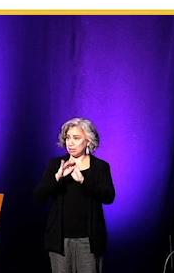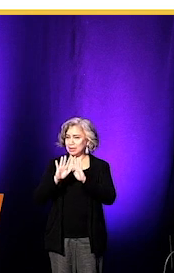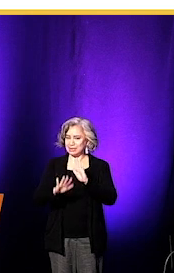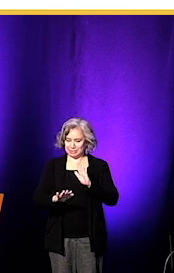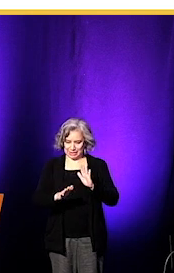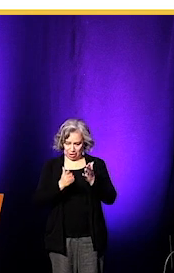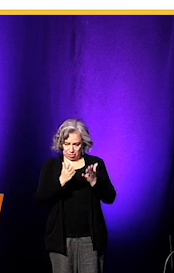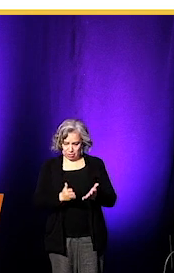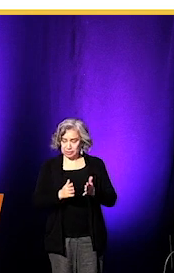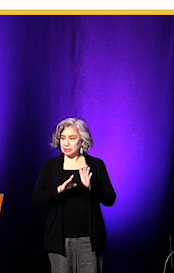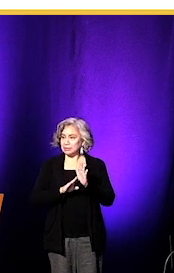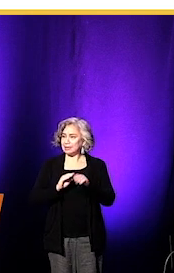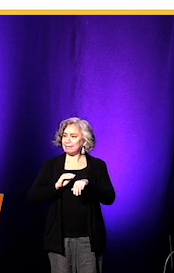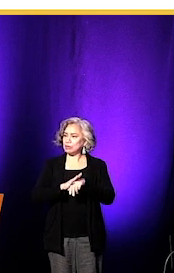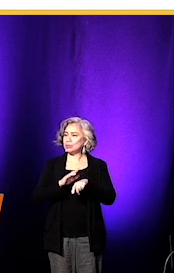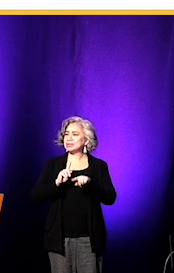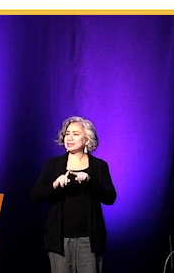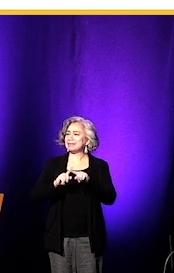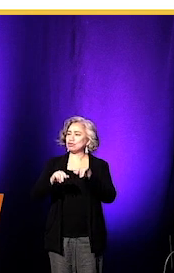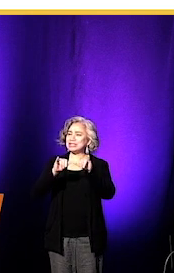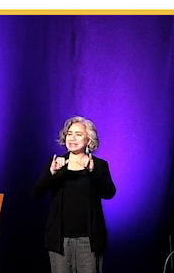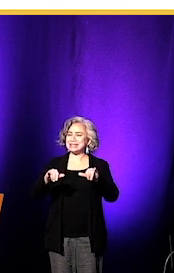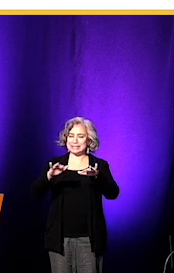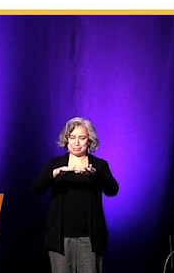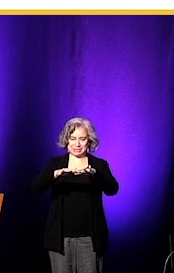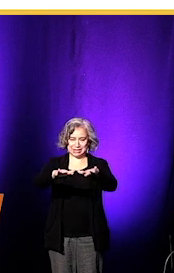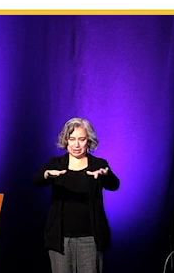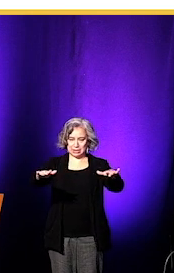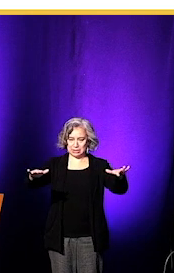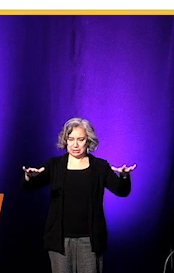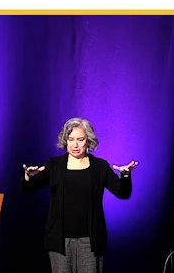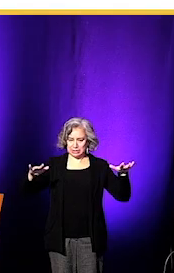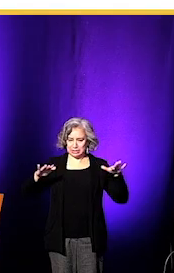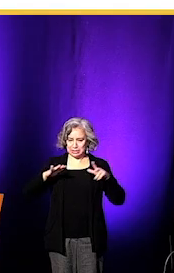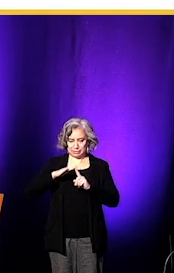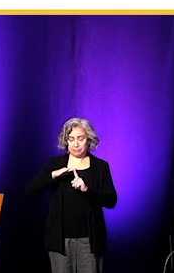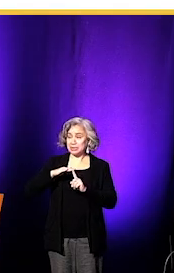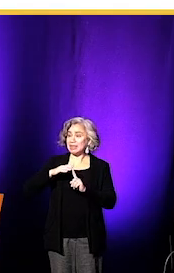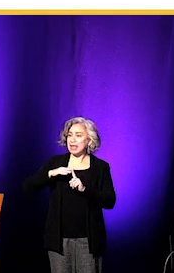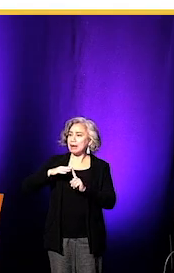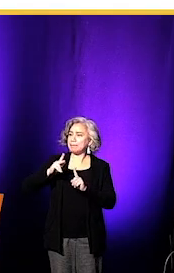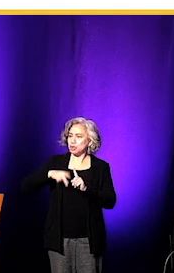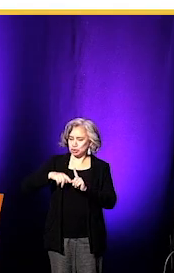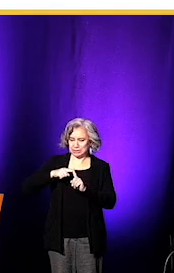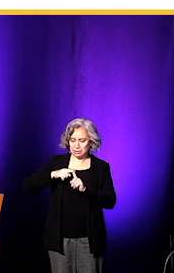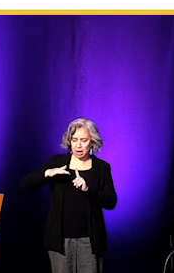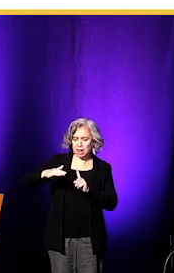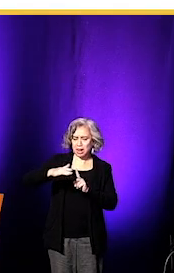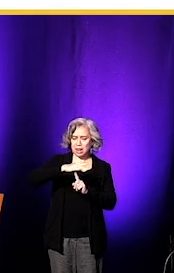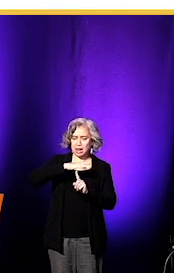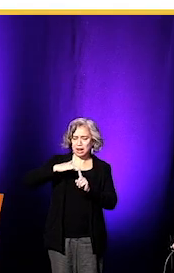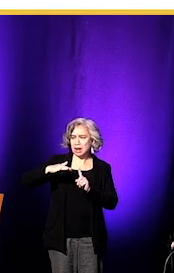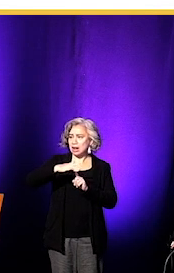various interconnected systems and surrounding them.